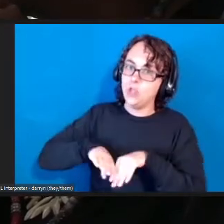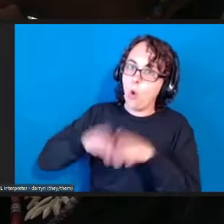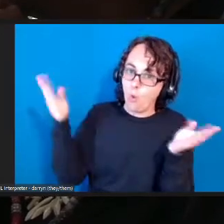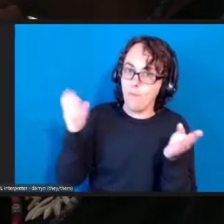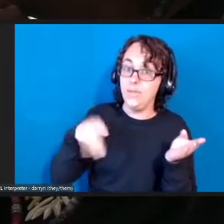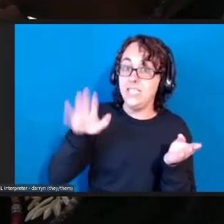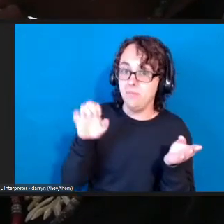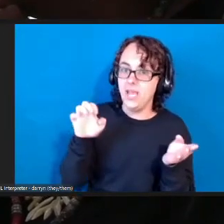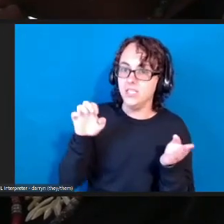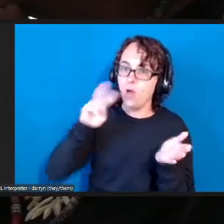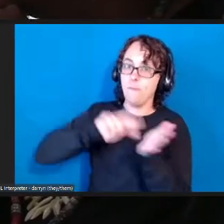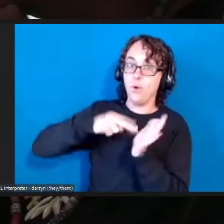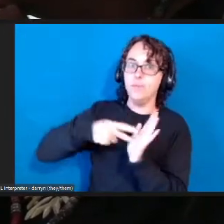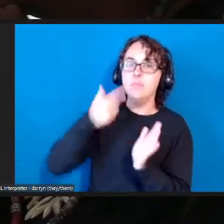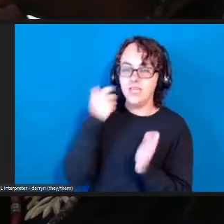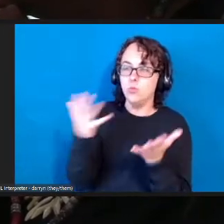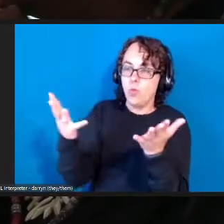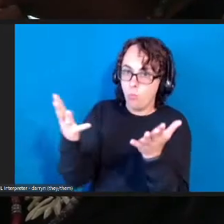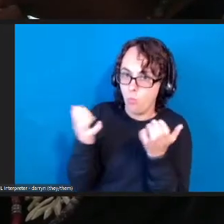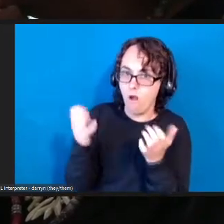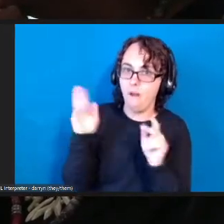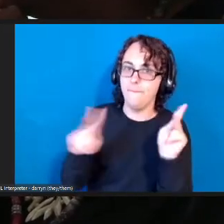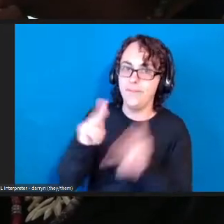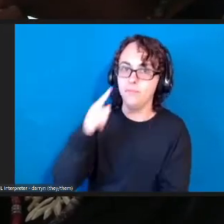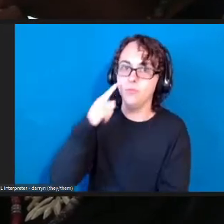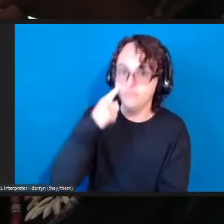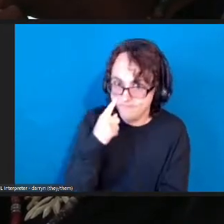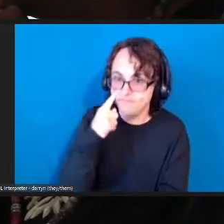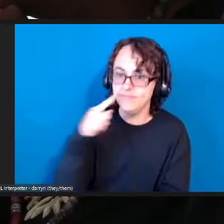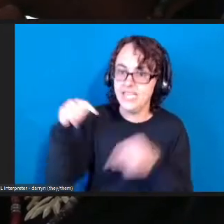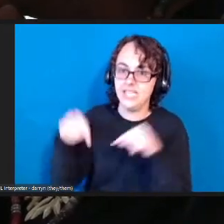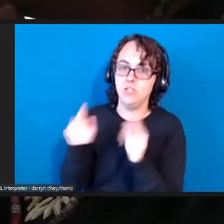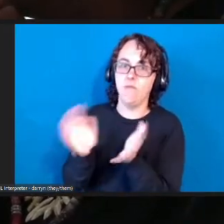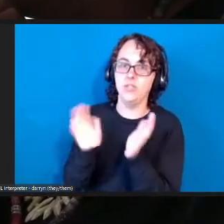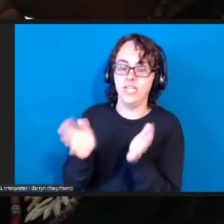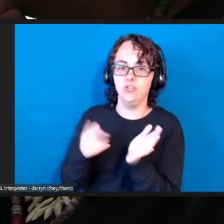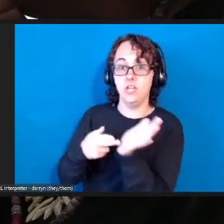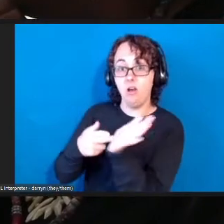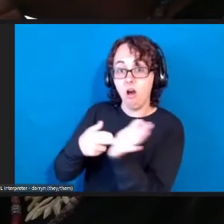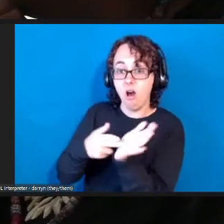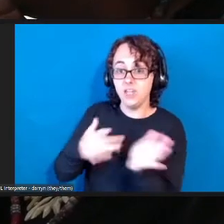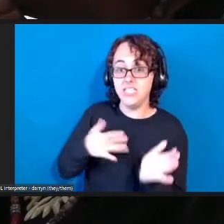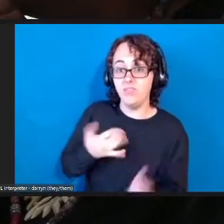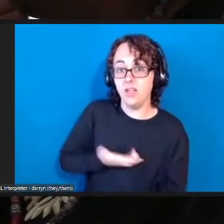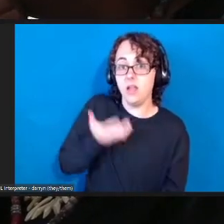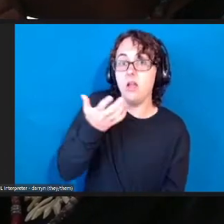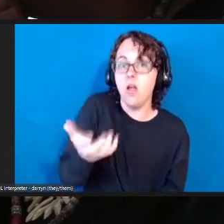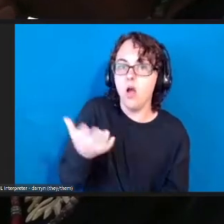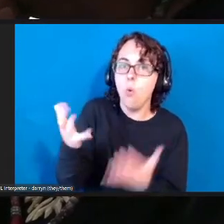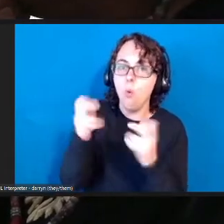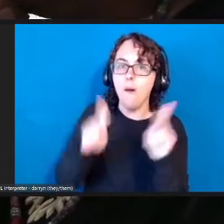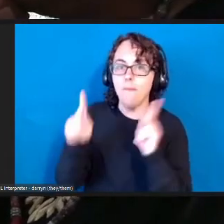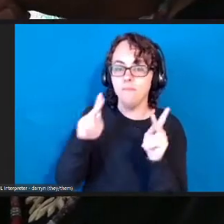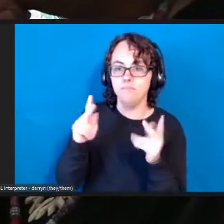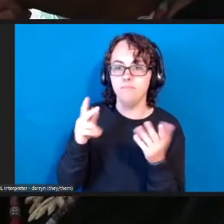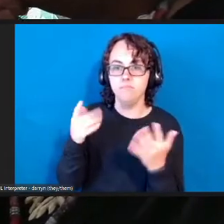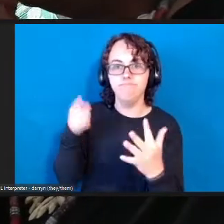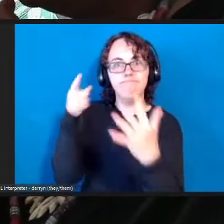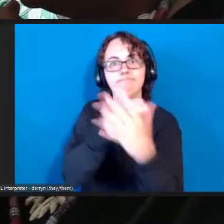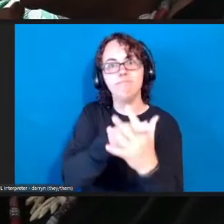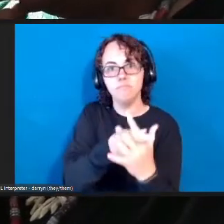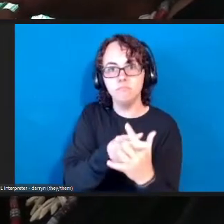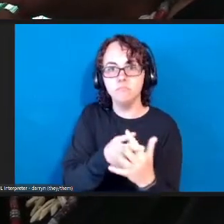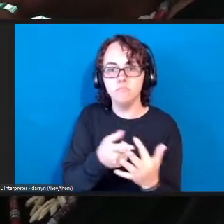to be heard, and some of these honest feelings need to be heard as well. So you said,